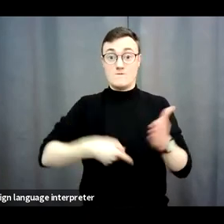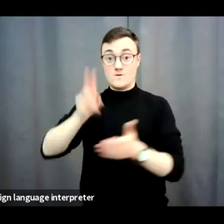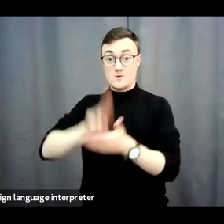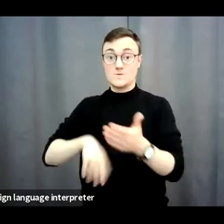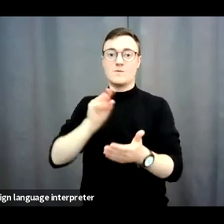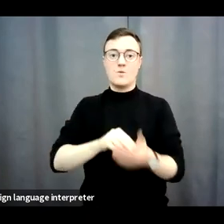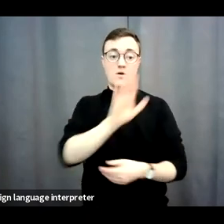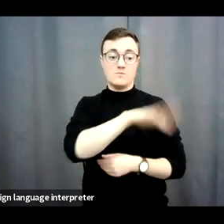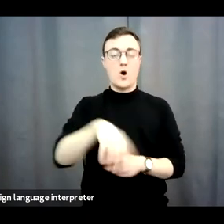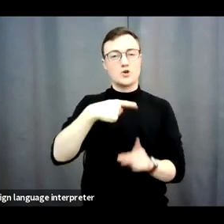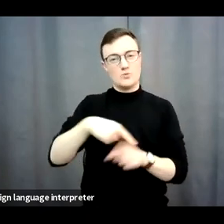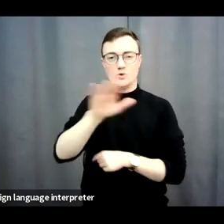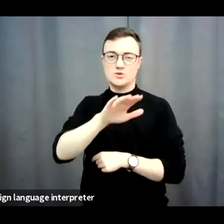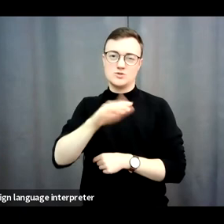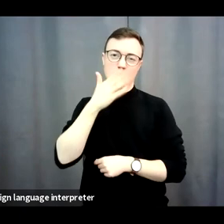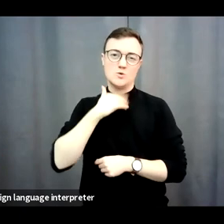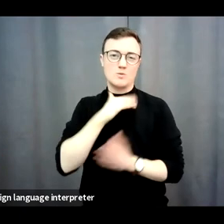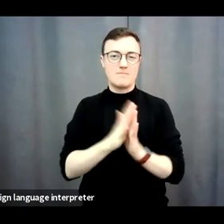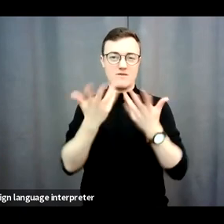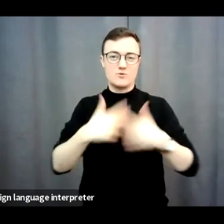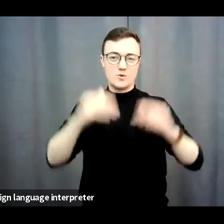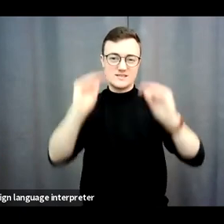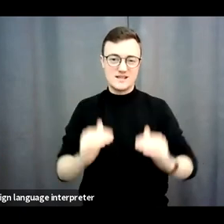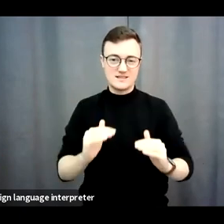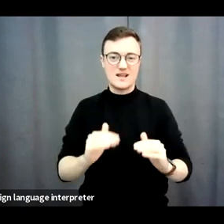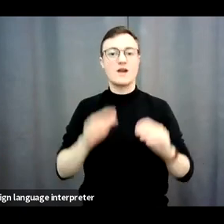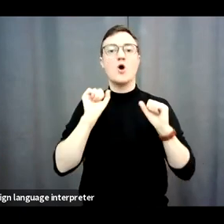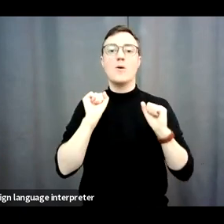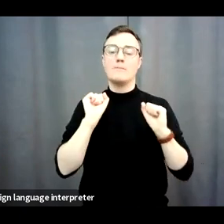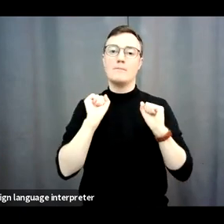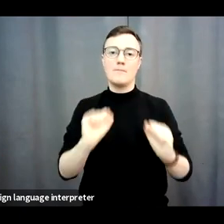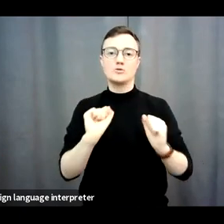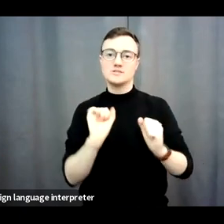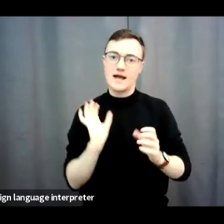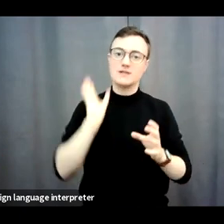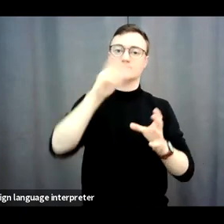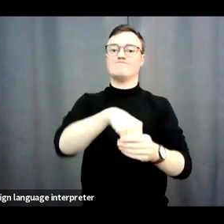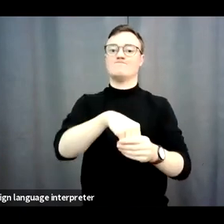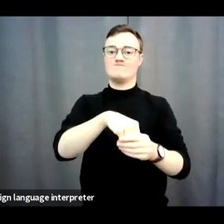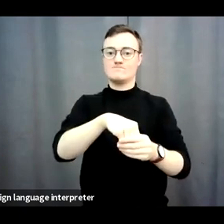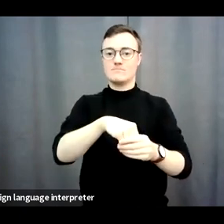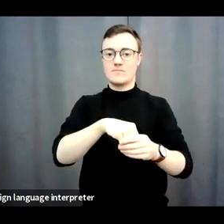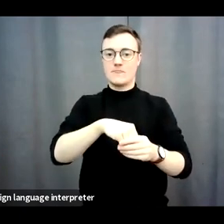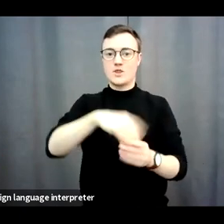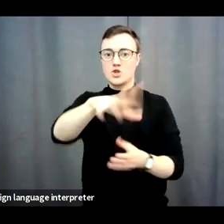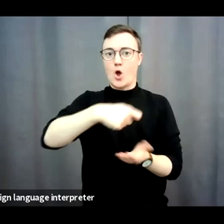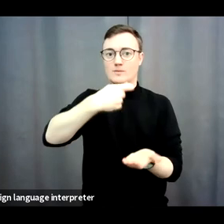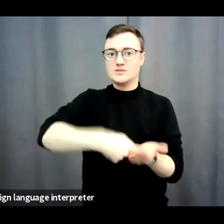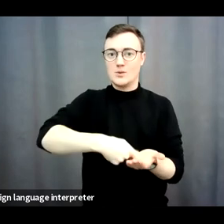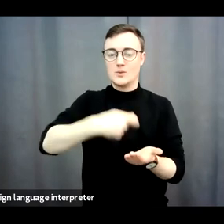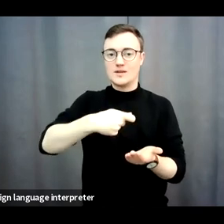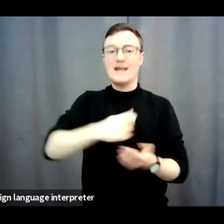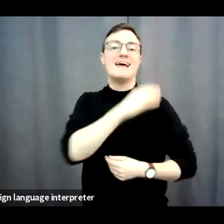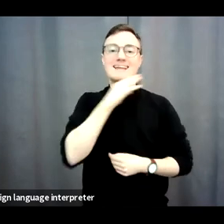with disabilities have to sit at the table where decisions are made. It's not enough that you have a process